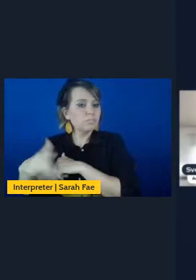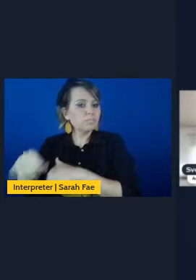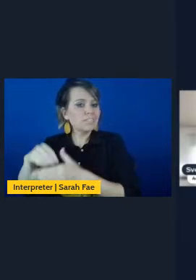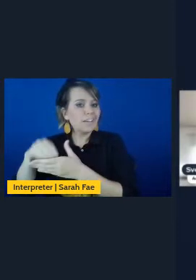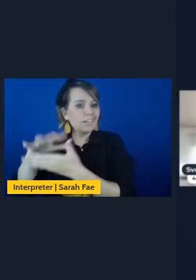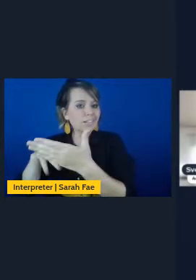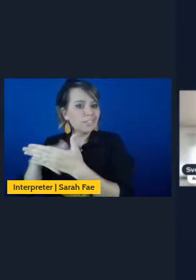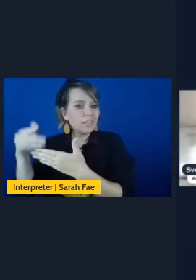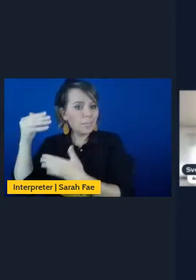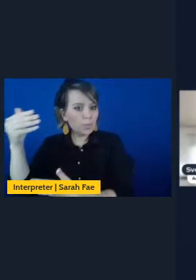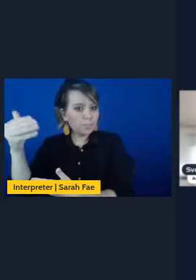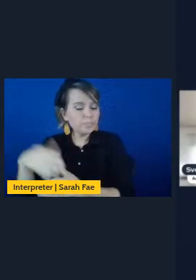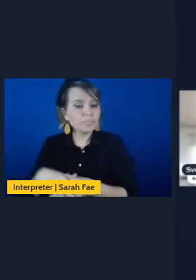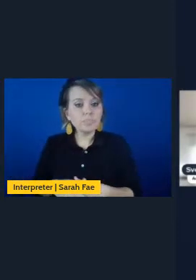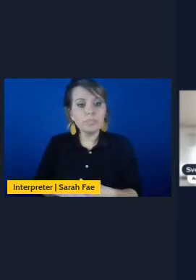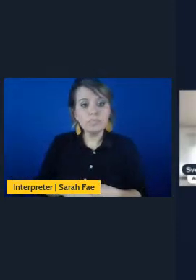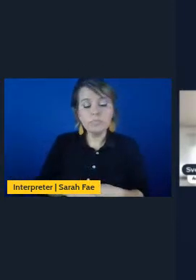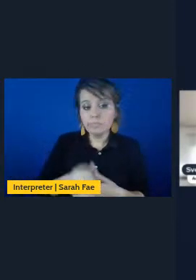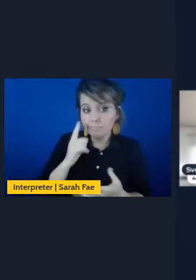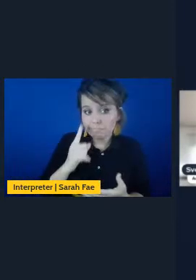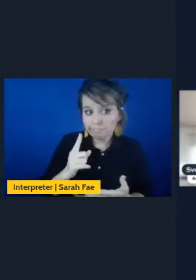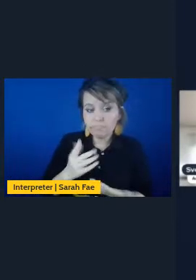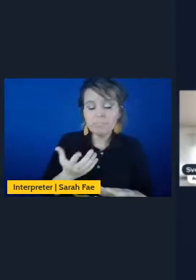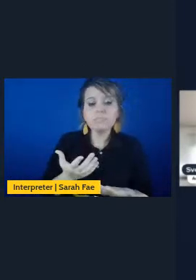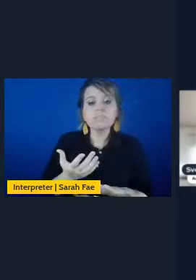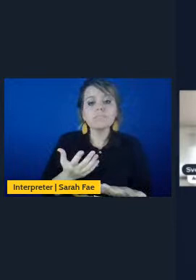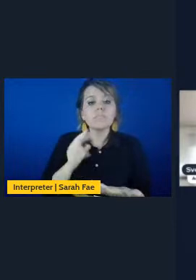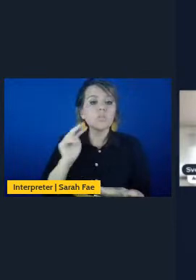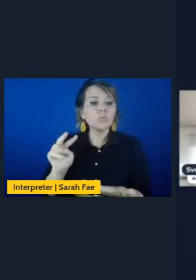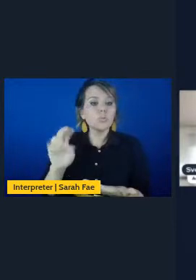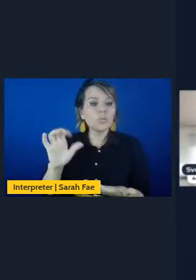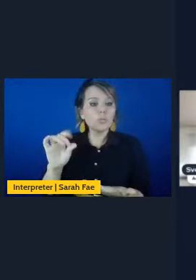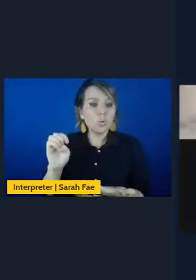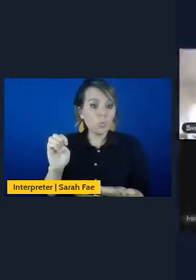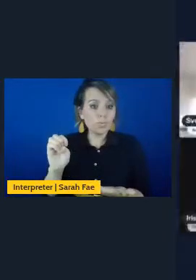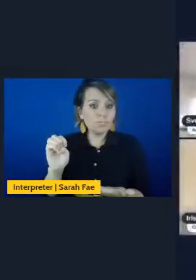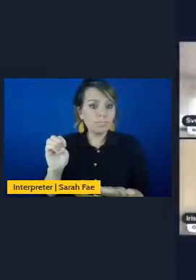This being said, let's take a look at the code. Iris.